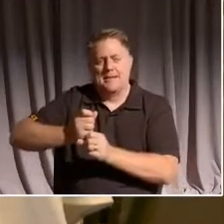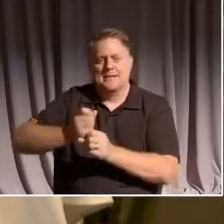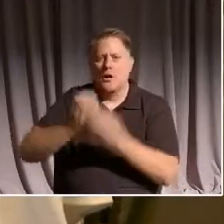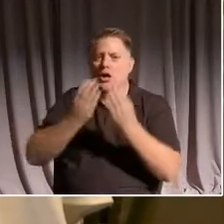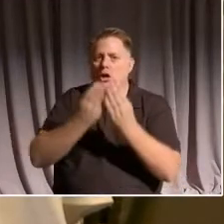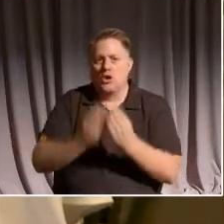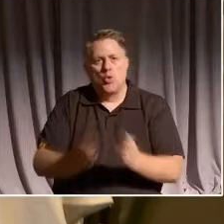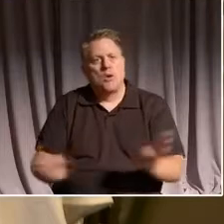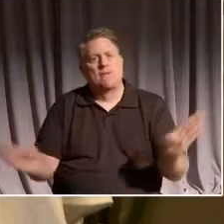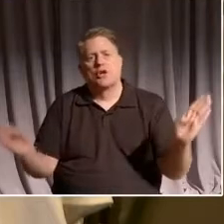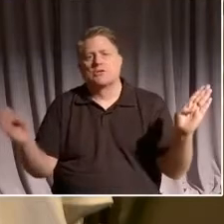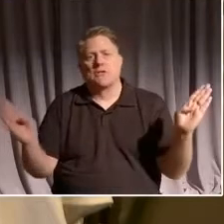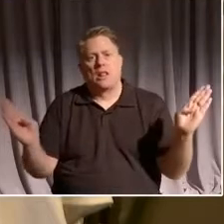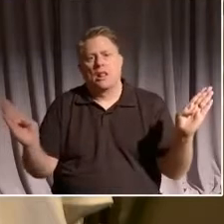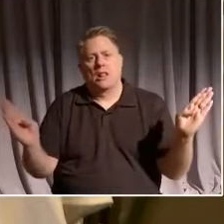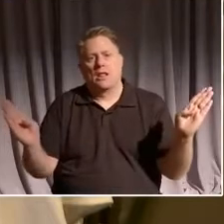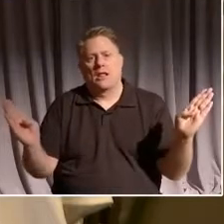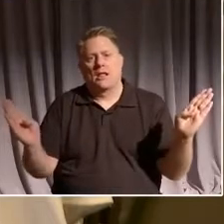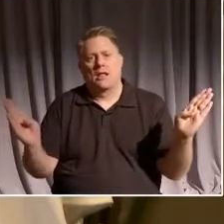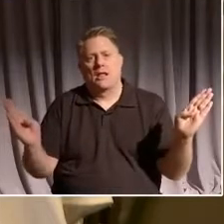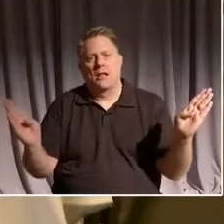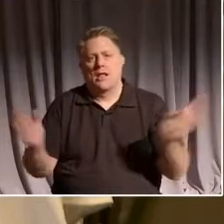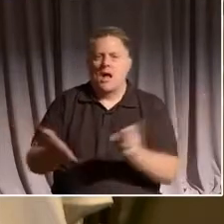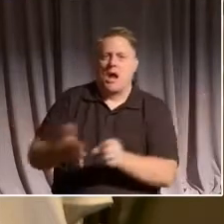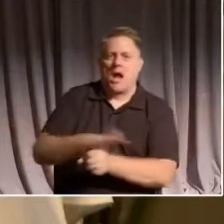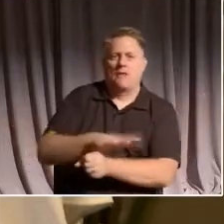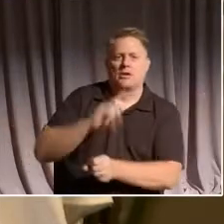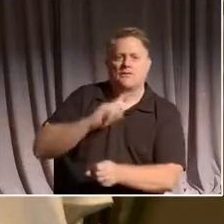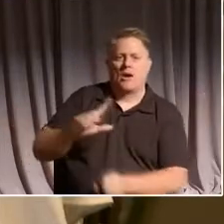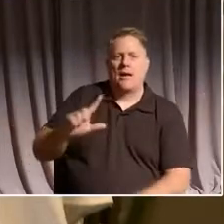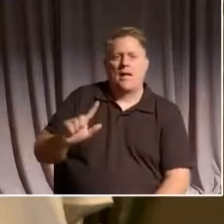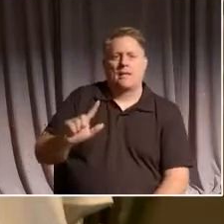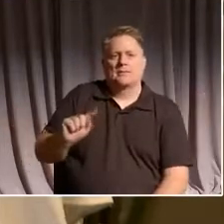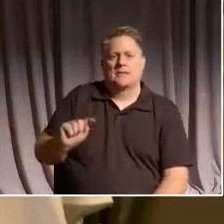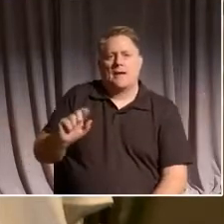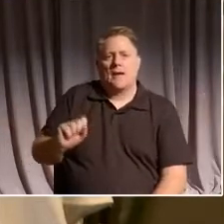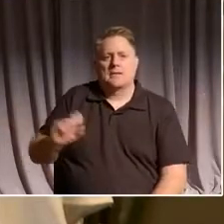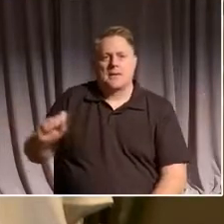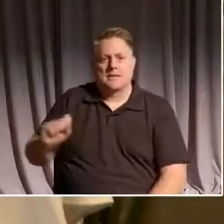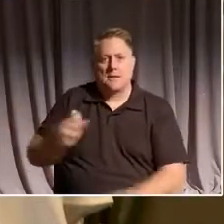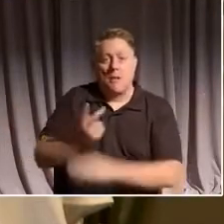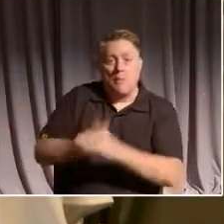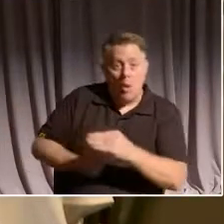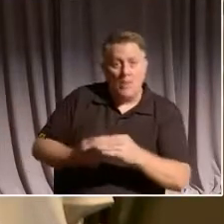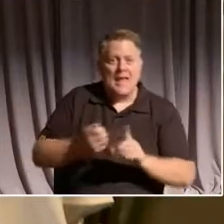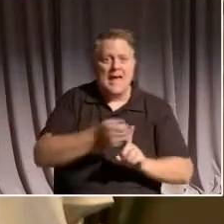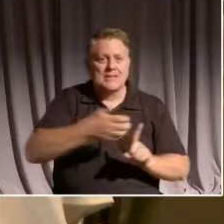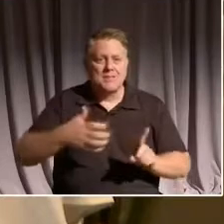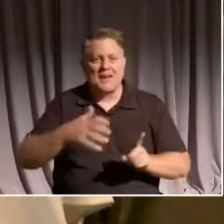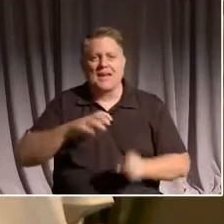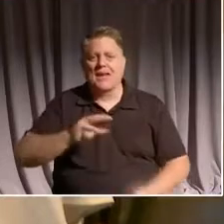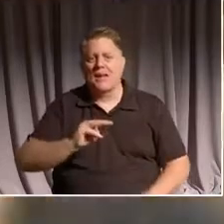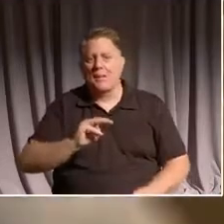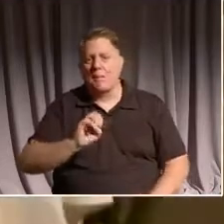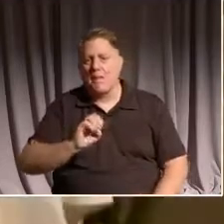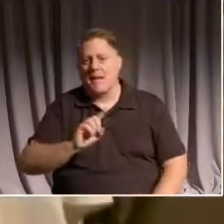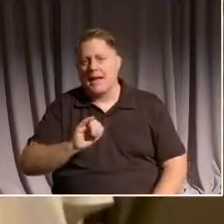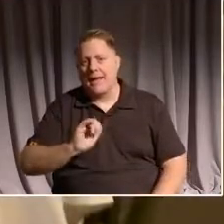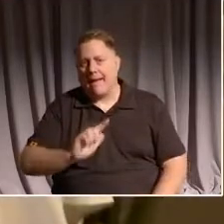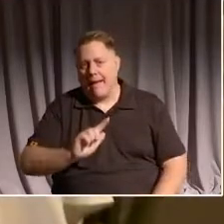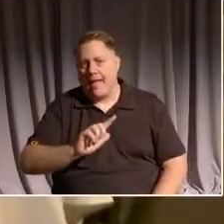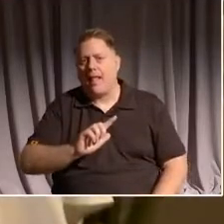universal coverage for LTSS by both expanding Medi-Cal eligibility